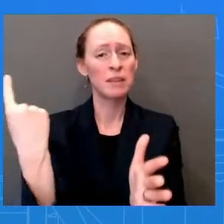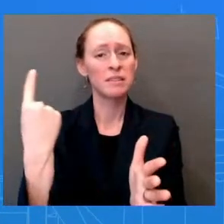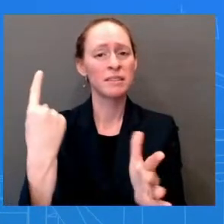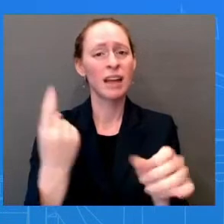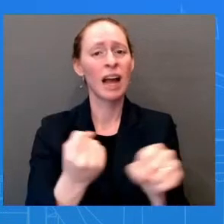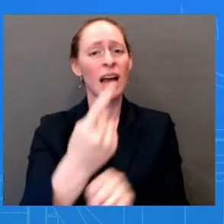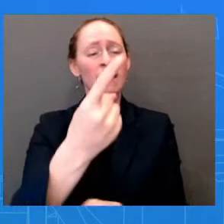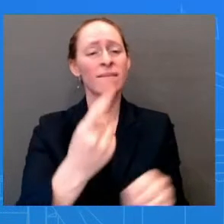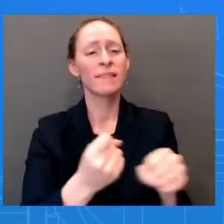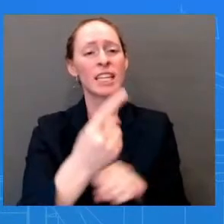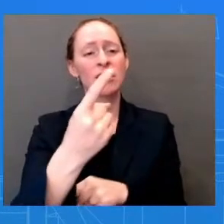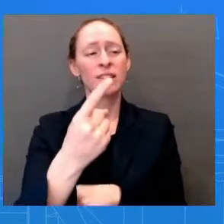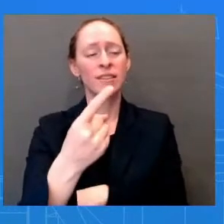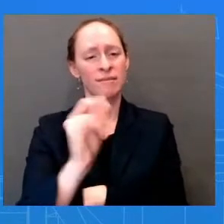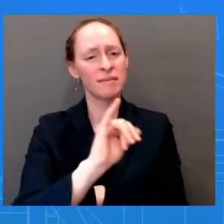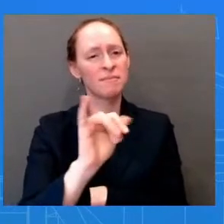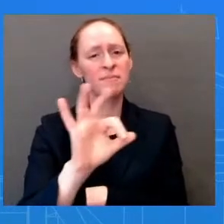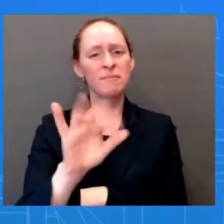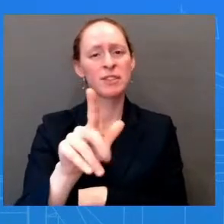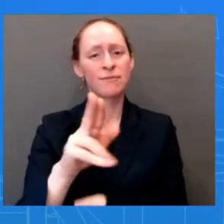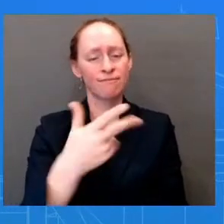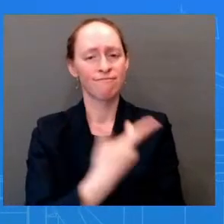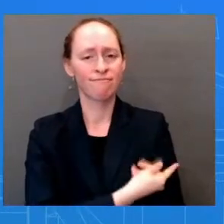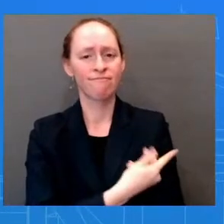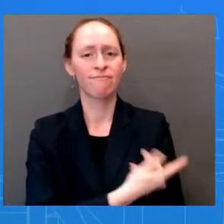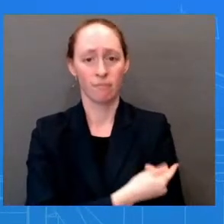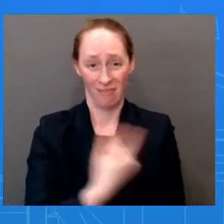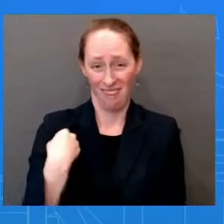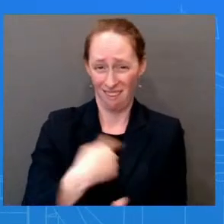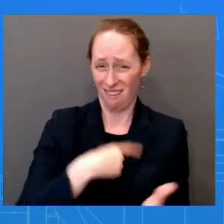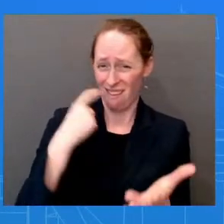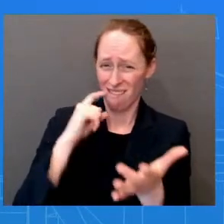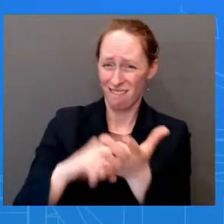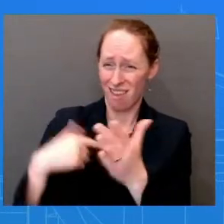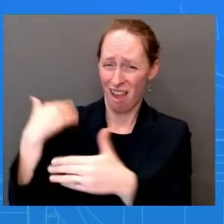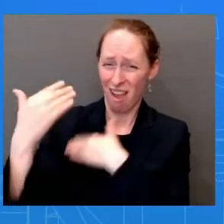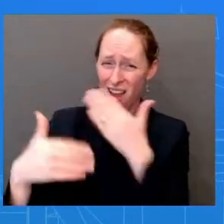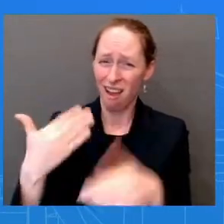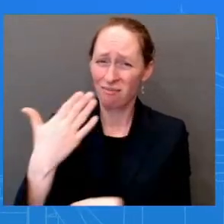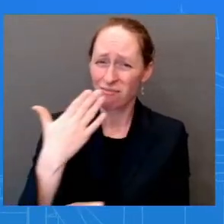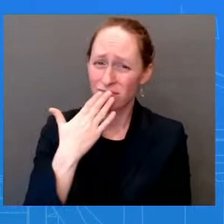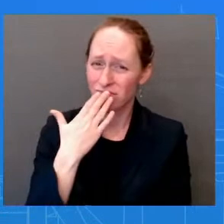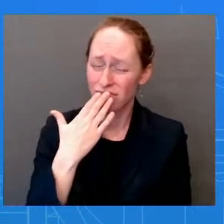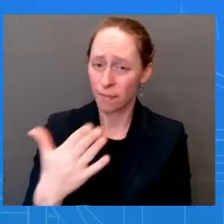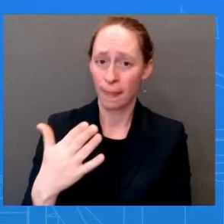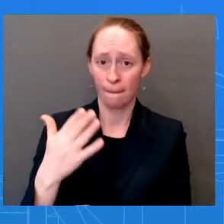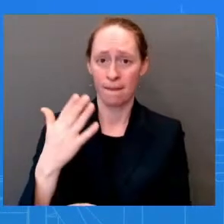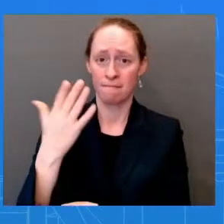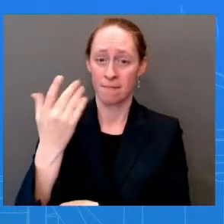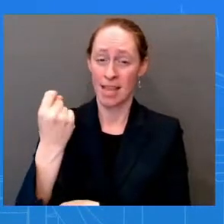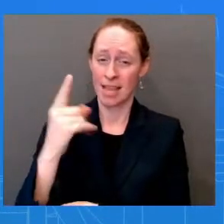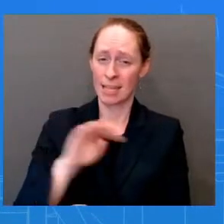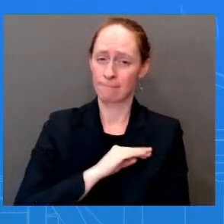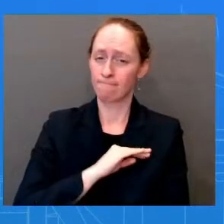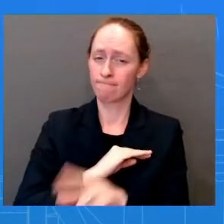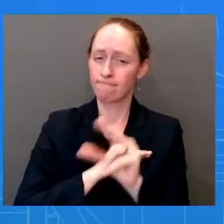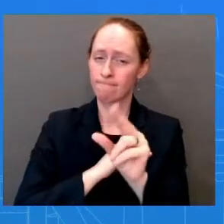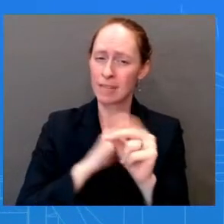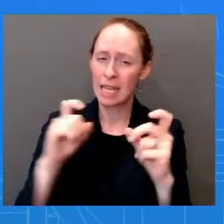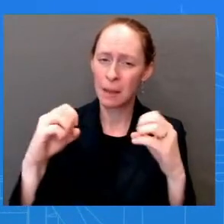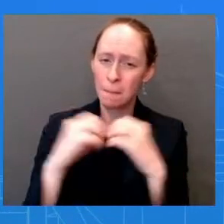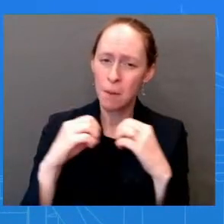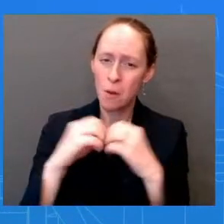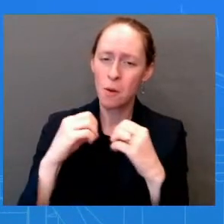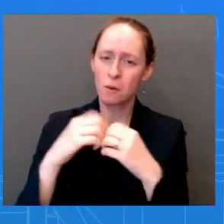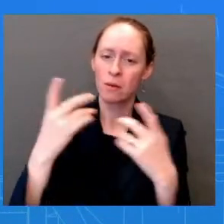up. We need to make protecting our loved ones an important part of the conversation we have around the Thanksgiving table, an important part of